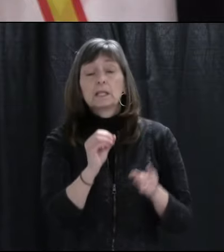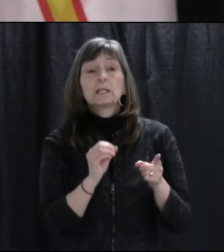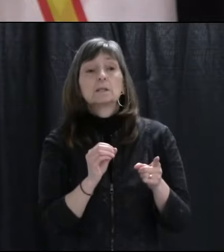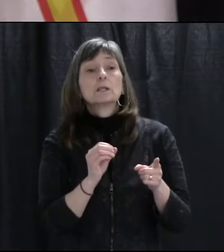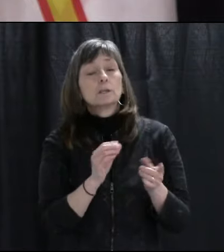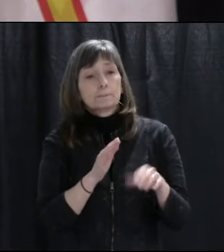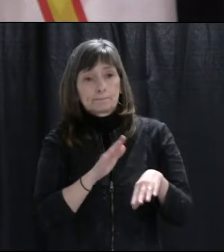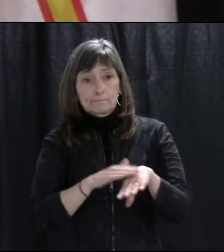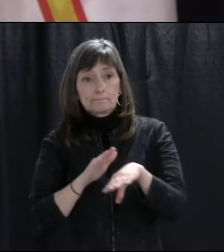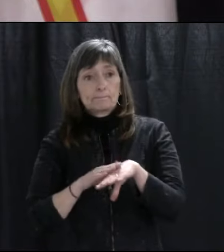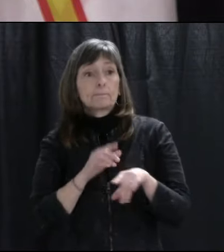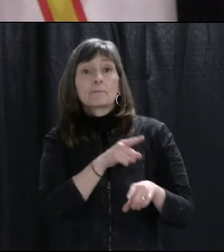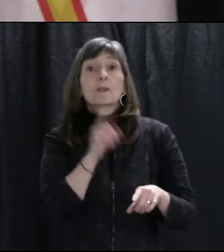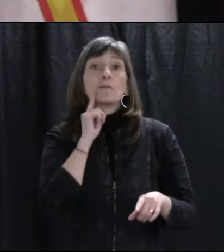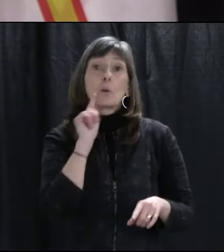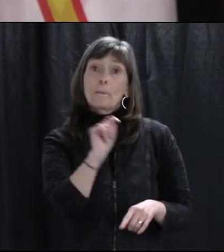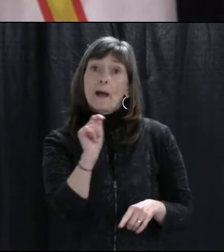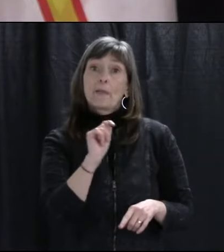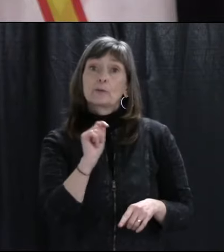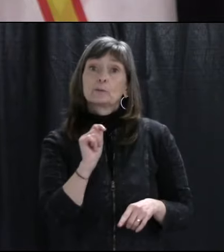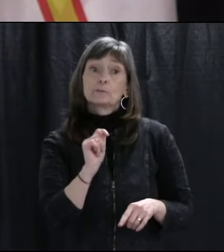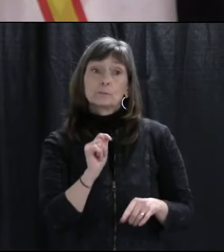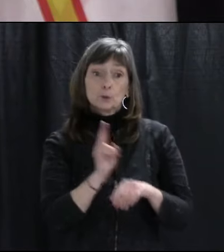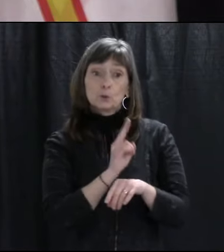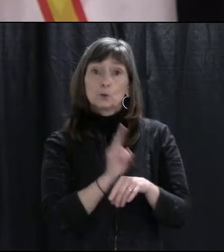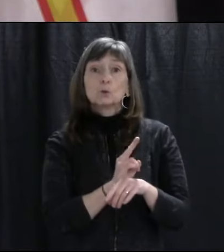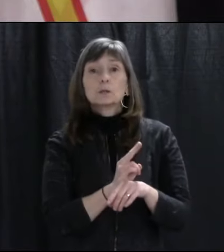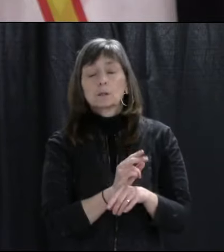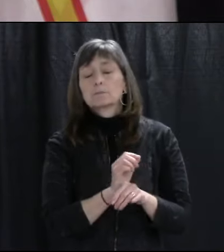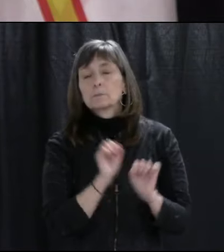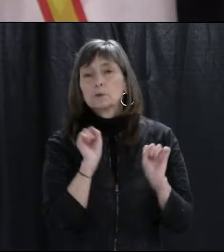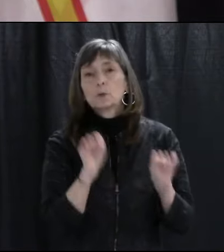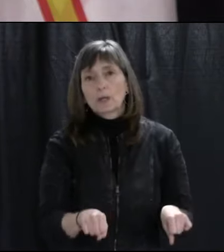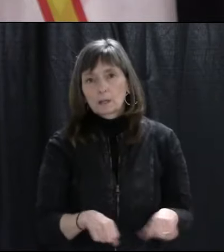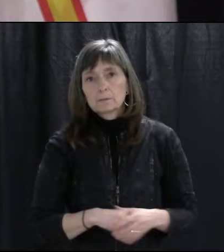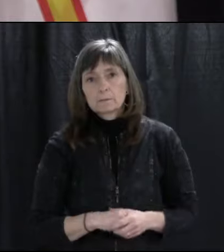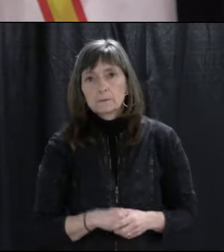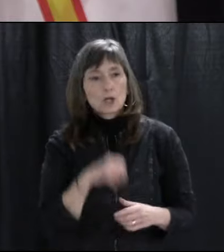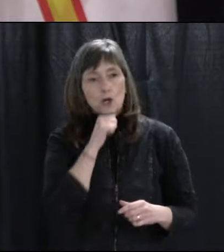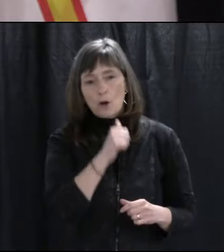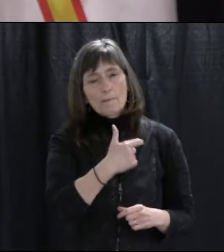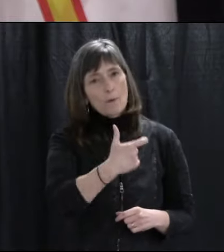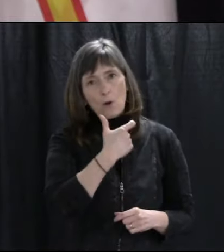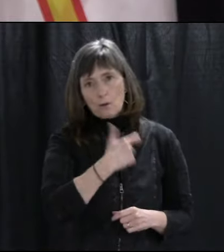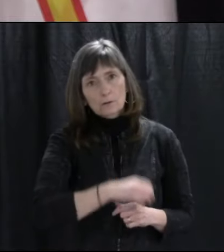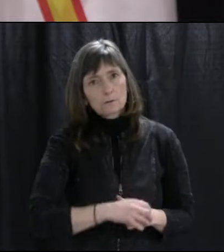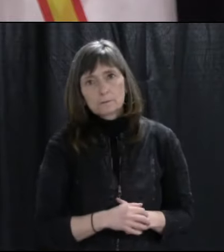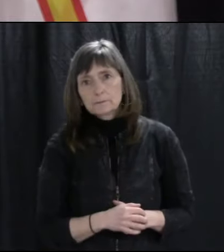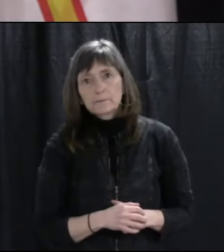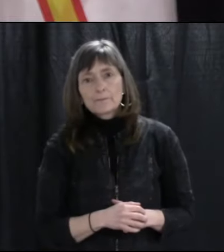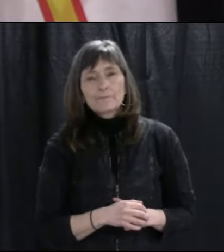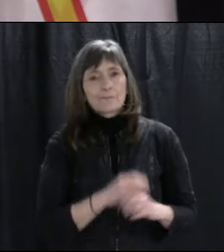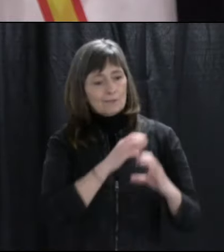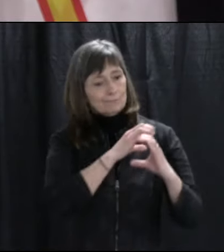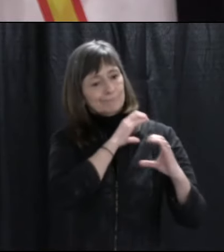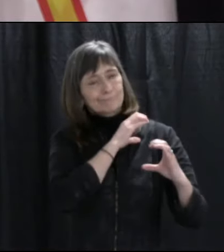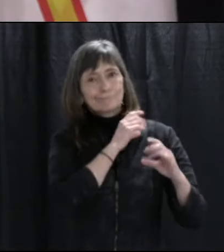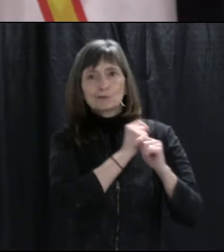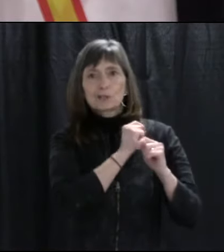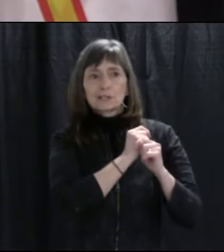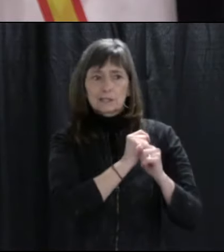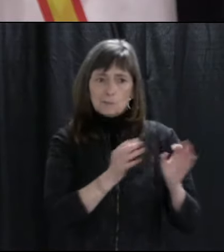your access to washroom facilities will continue. They will not be restricted. These long-haul truck drivers are carrying